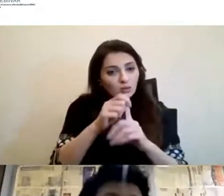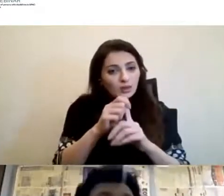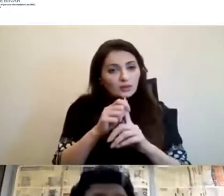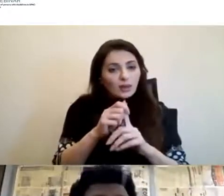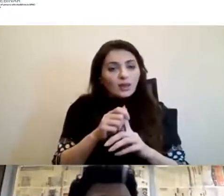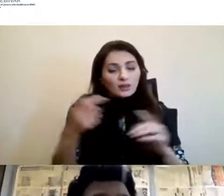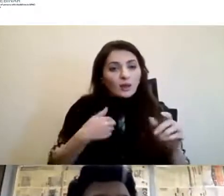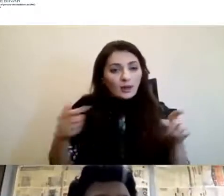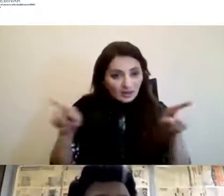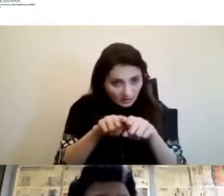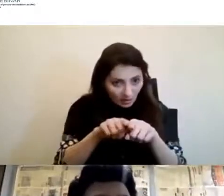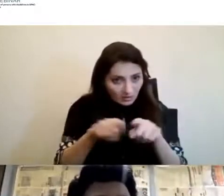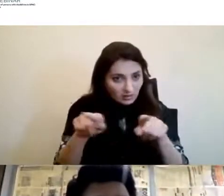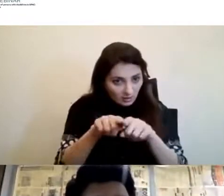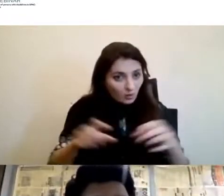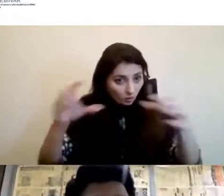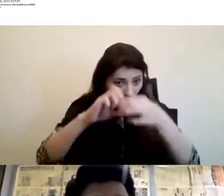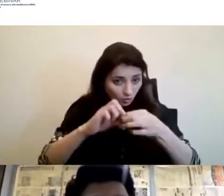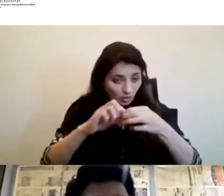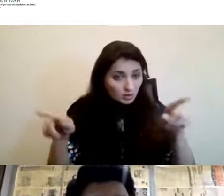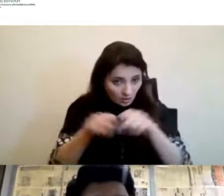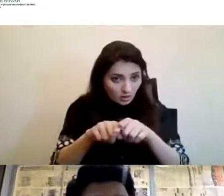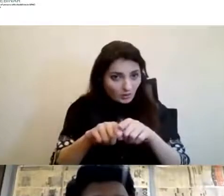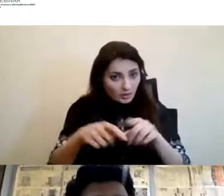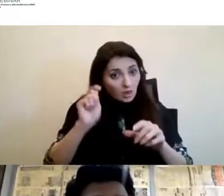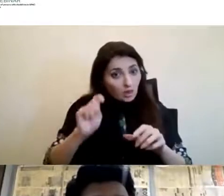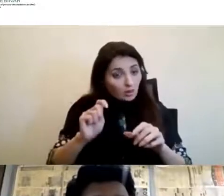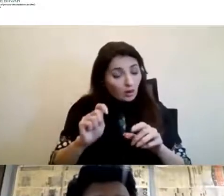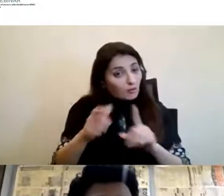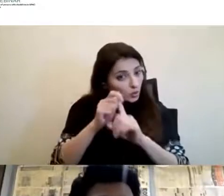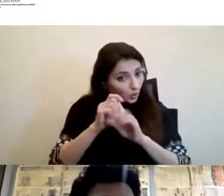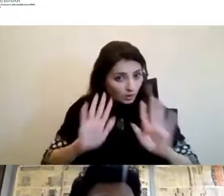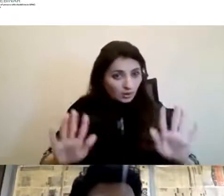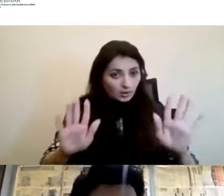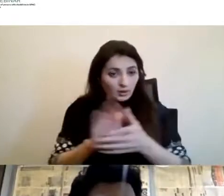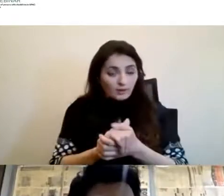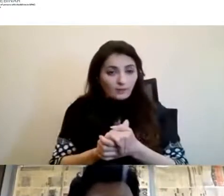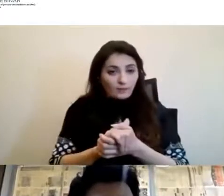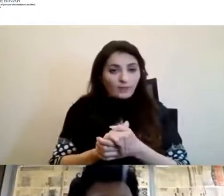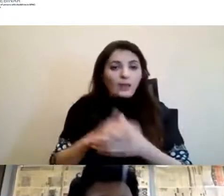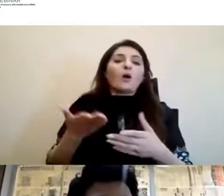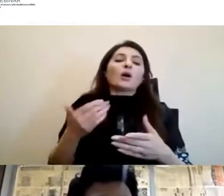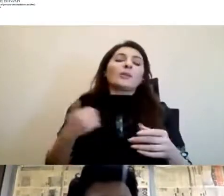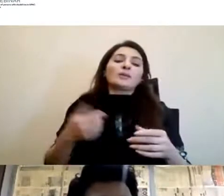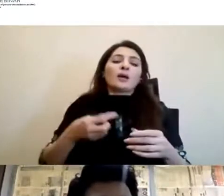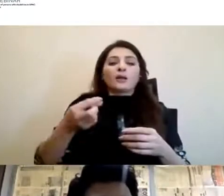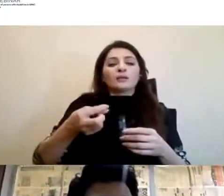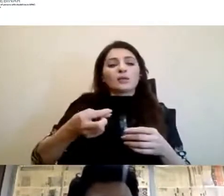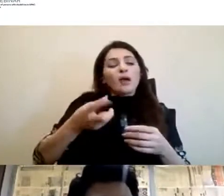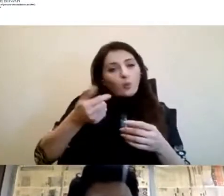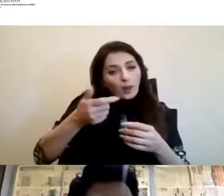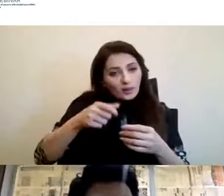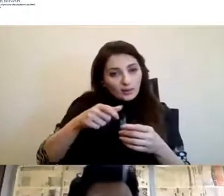us. So that is a carrot for our finance team as well, but just something to show that, there